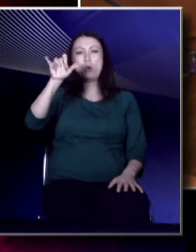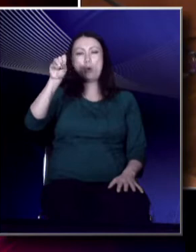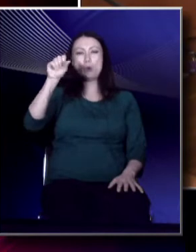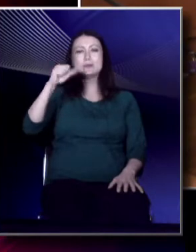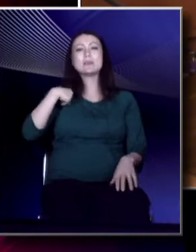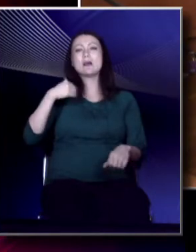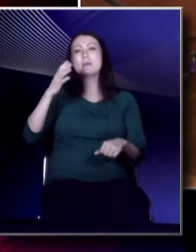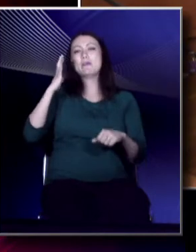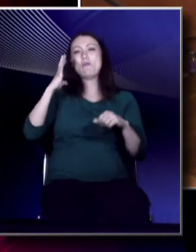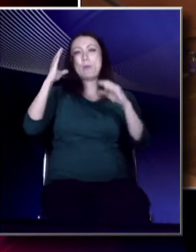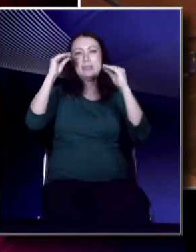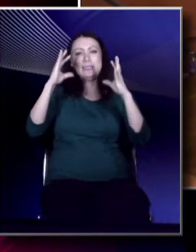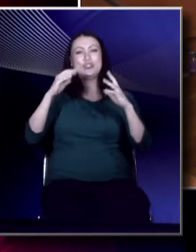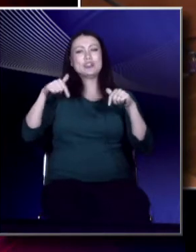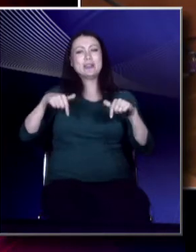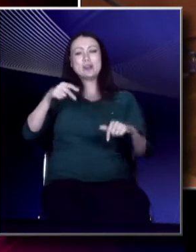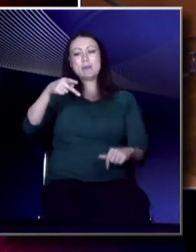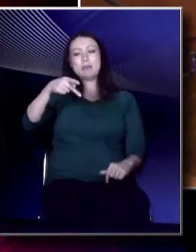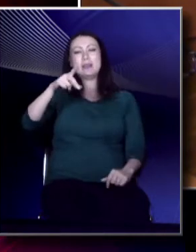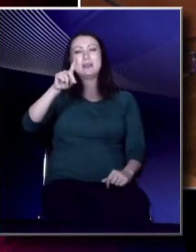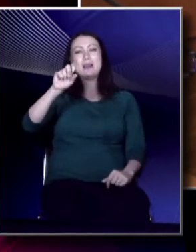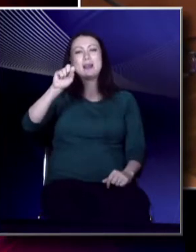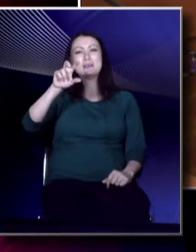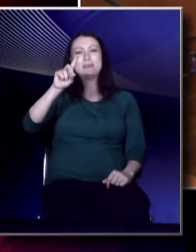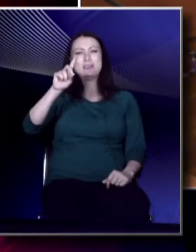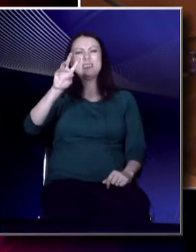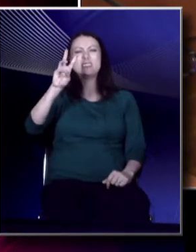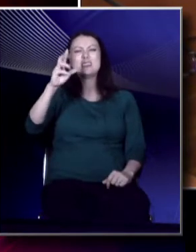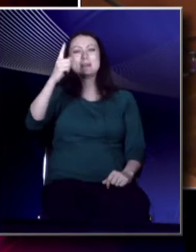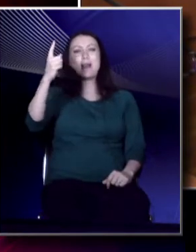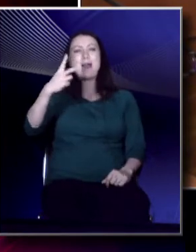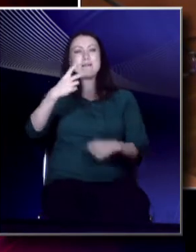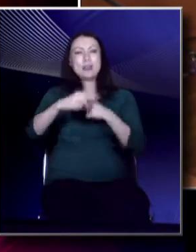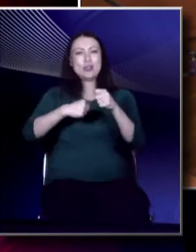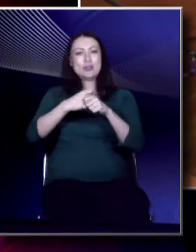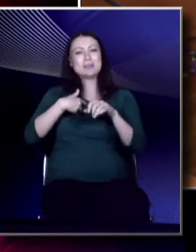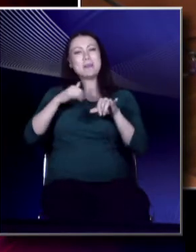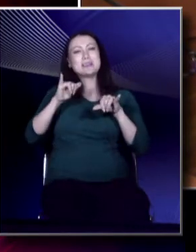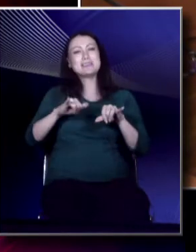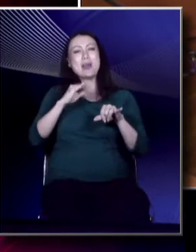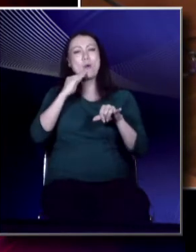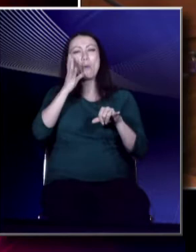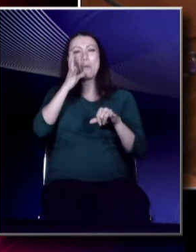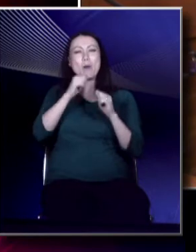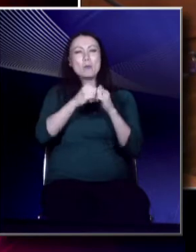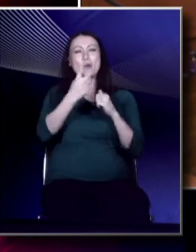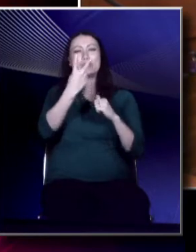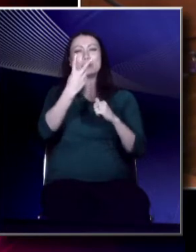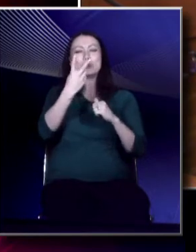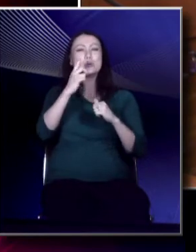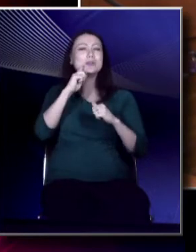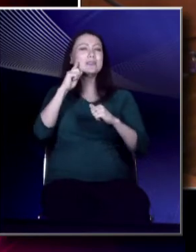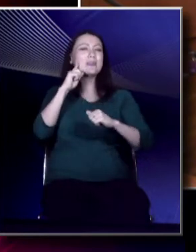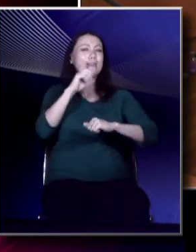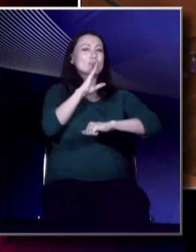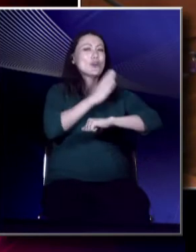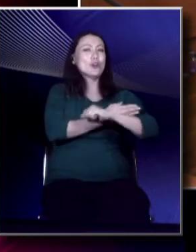former teacher of PDSD, 6.5 years. Now I'm a stay-at-home mom with 2 deaf daughters, 2 and 7 months